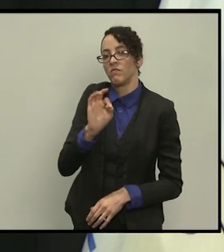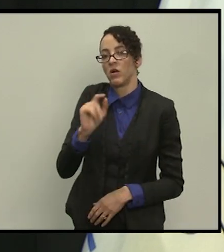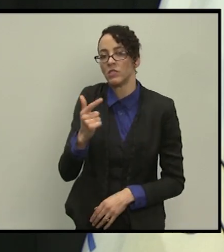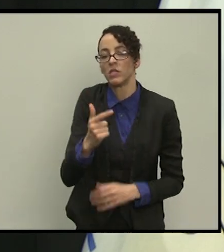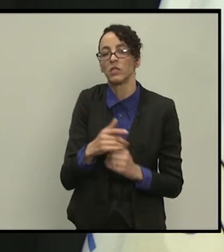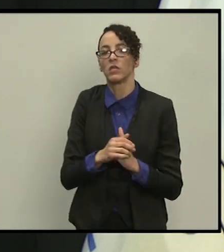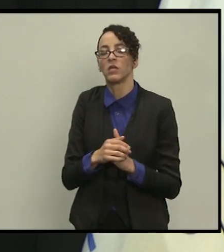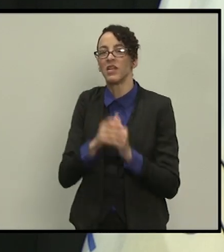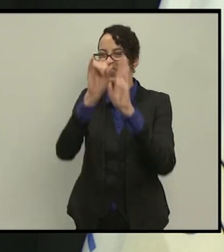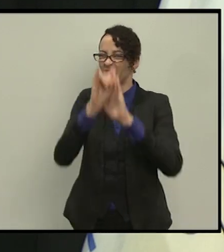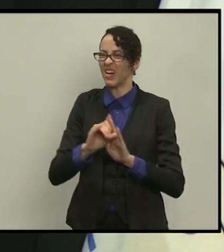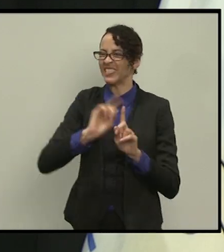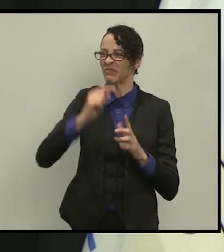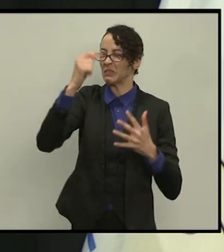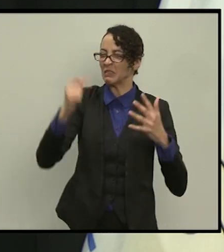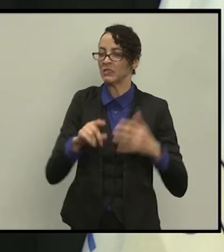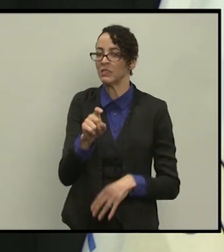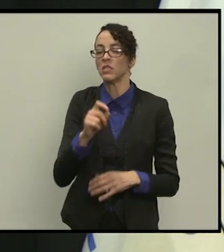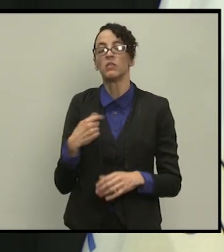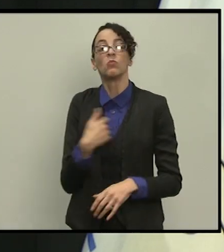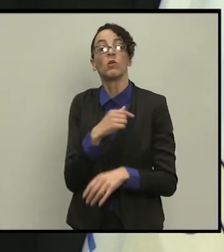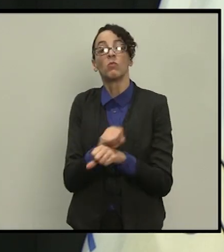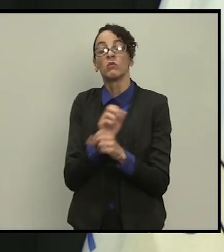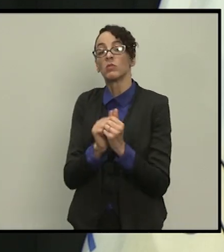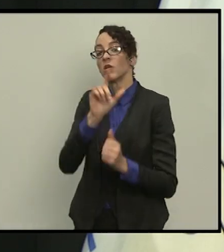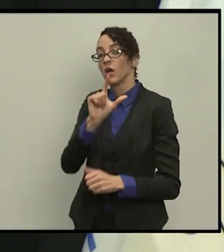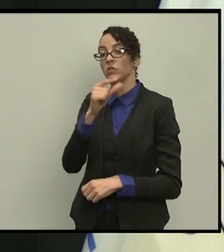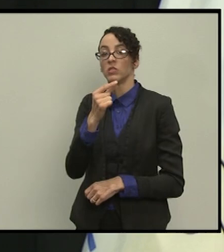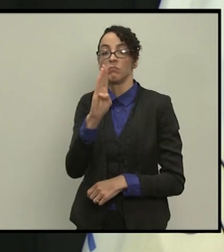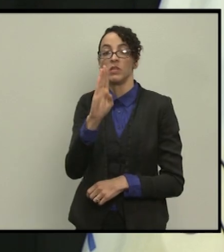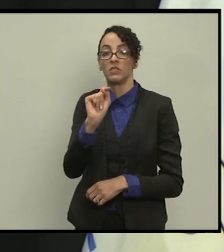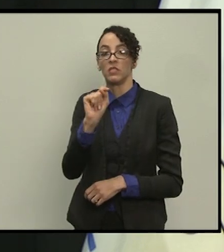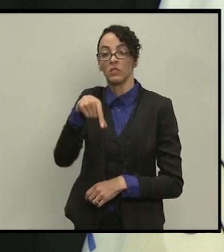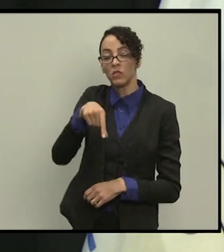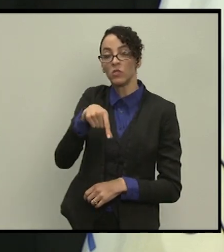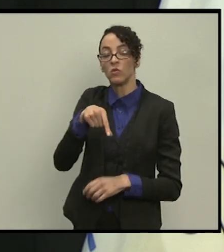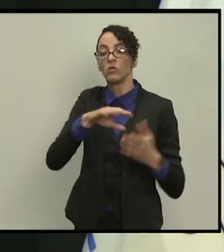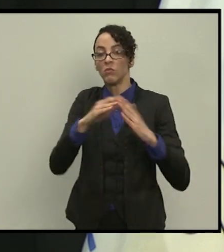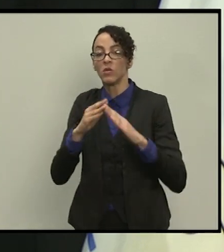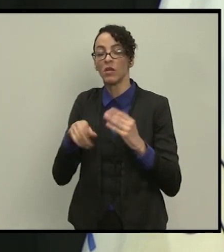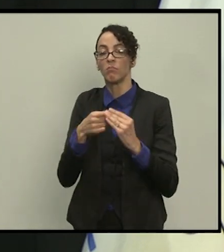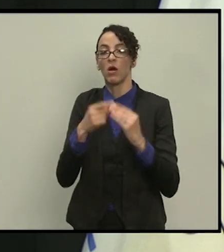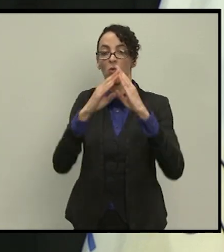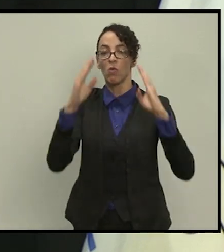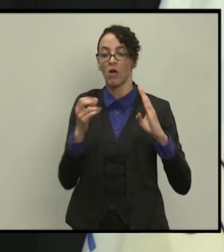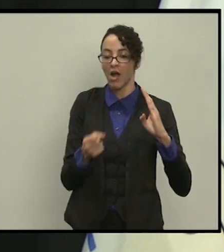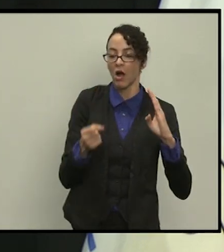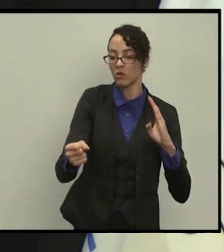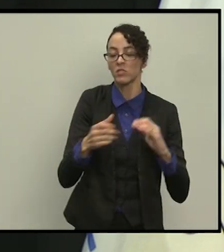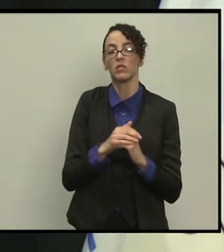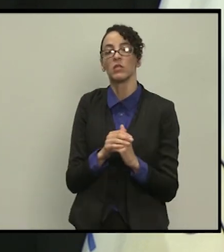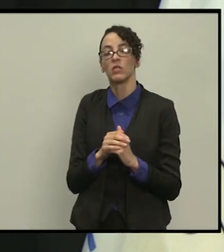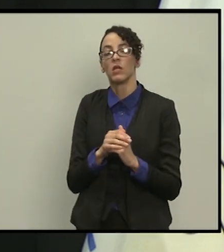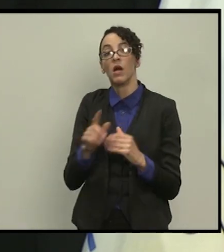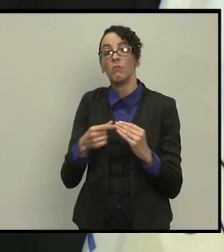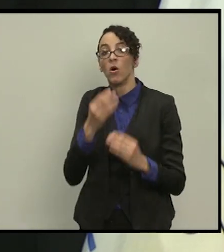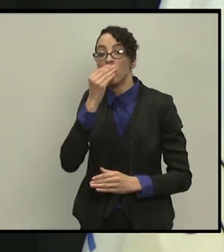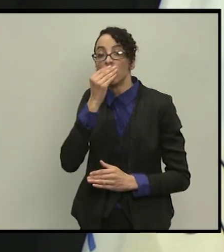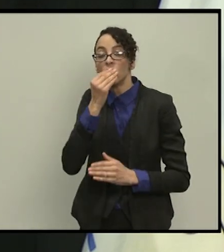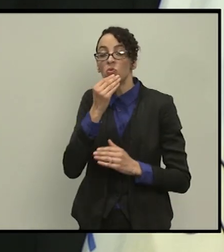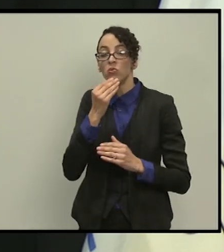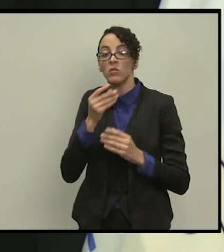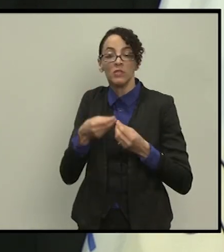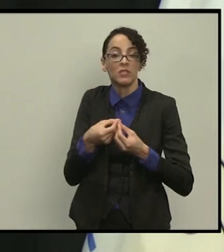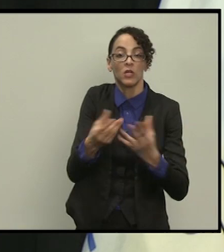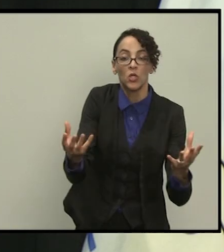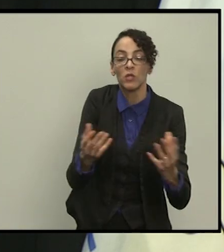with our LGBTQ communities around emergency housing, around food security. We are working with our nonprofits,